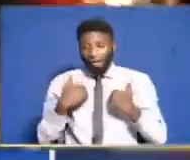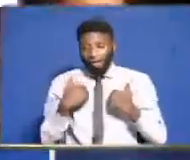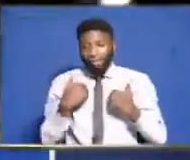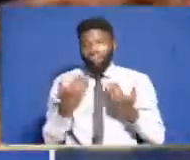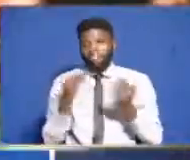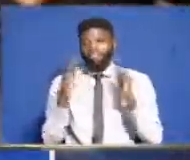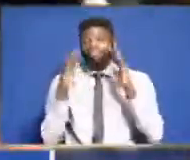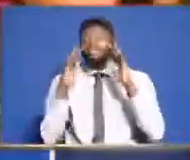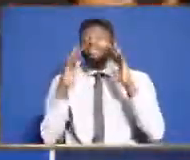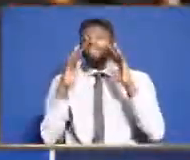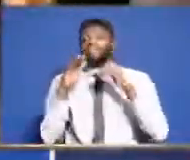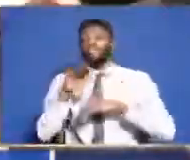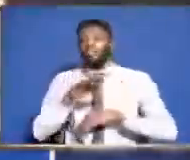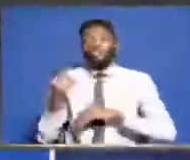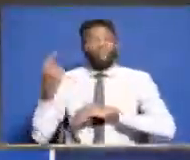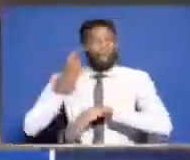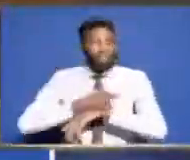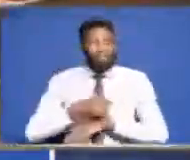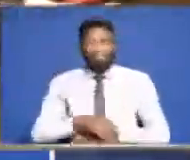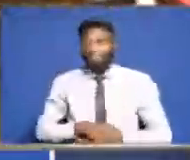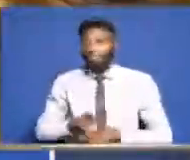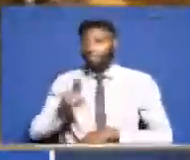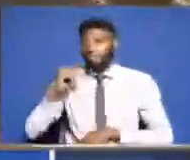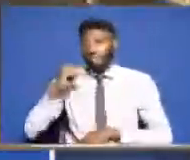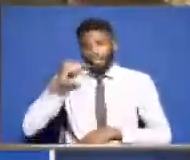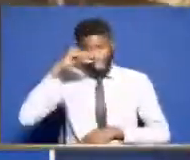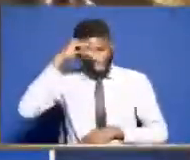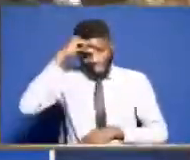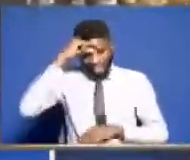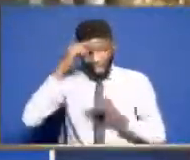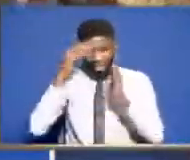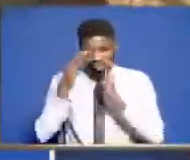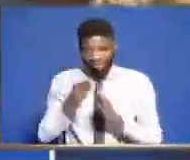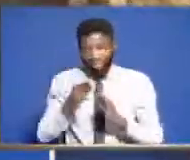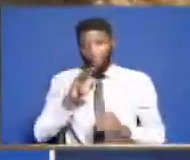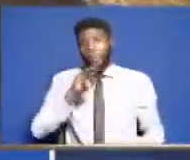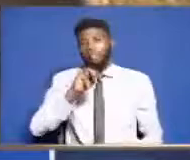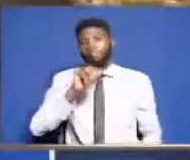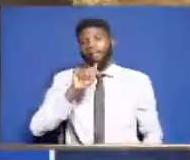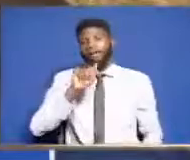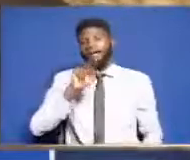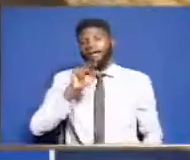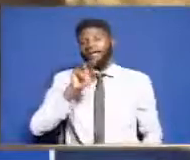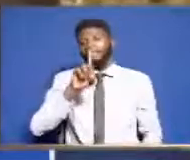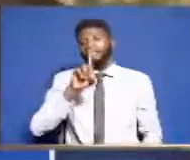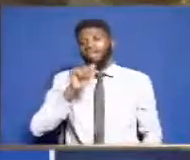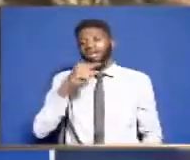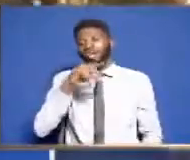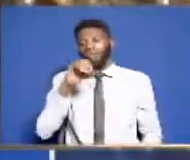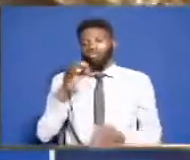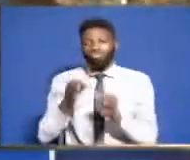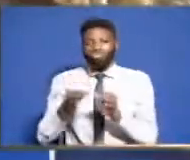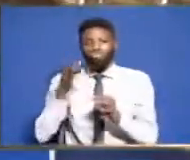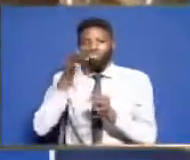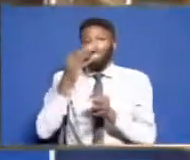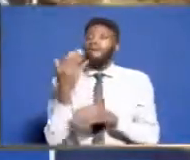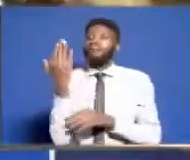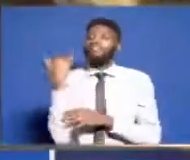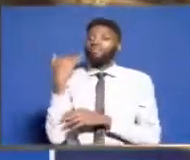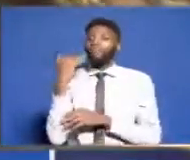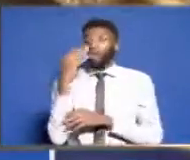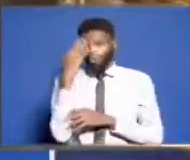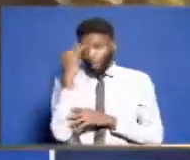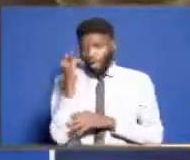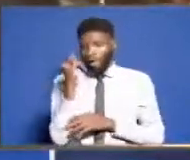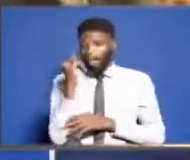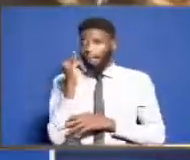World Environment Day. Our Singishu County Governor Jackson Mandago postponed the event in late March from the previous 11th April schedule, following orders